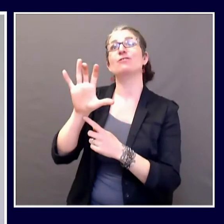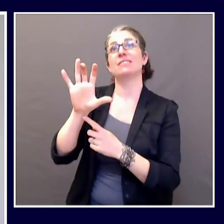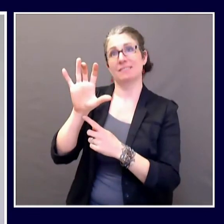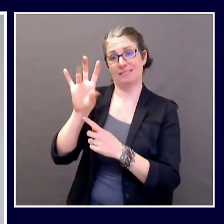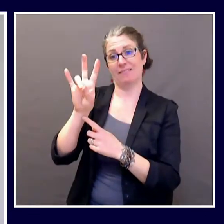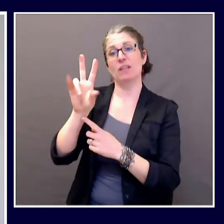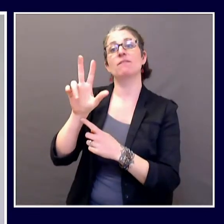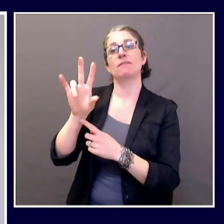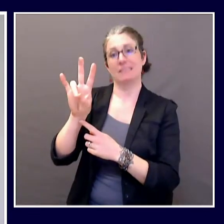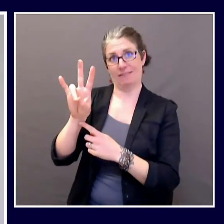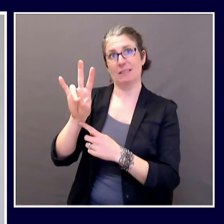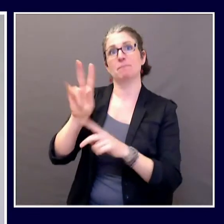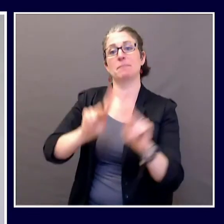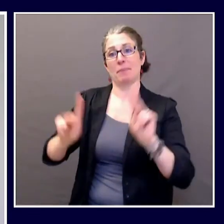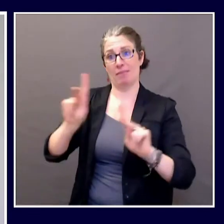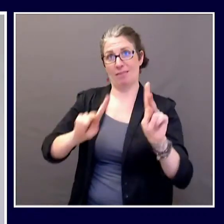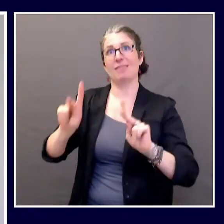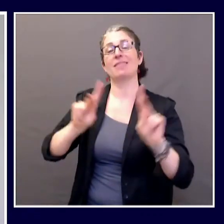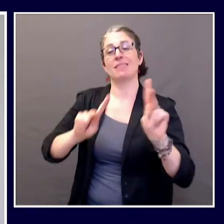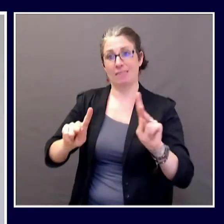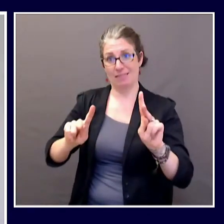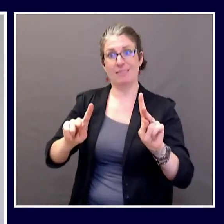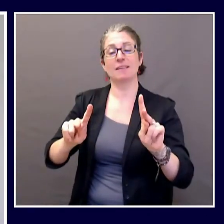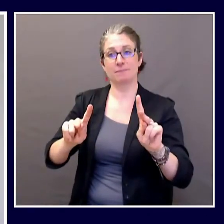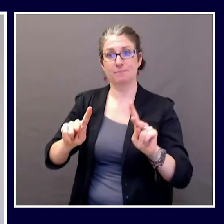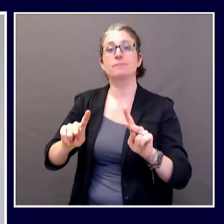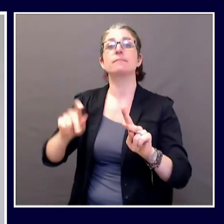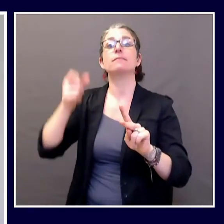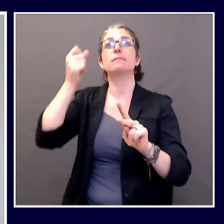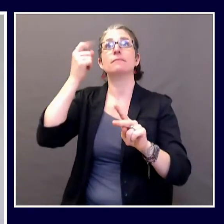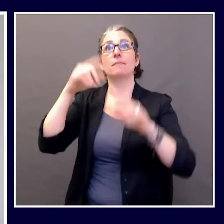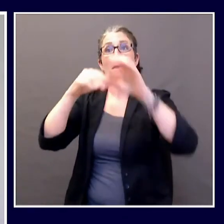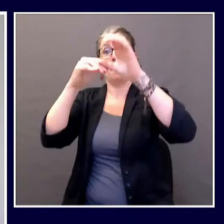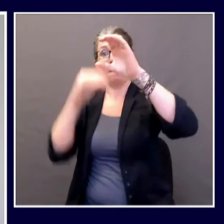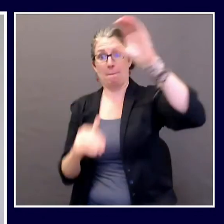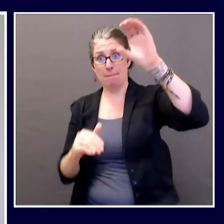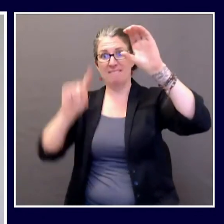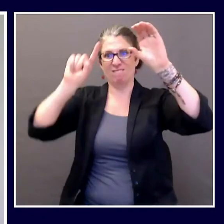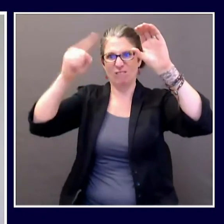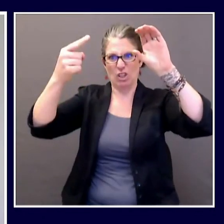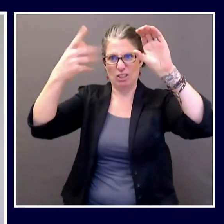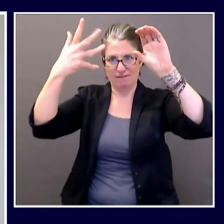463,877 vaccine doses of COVID-19. Of those,